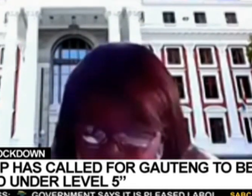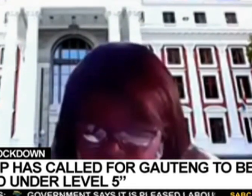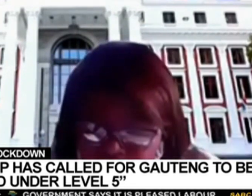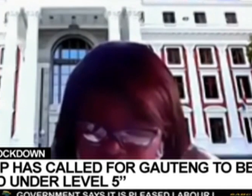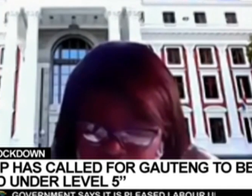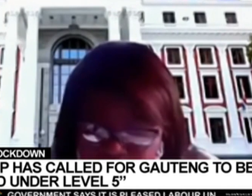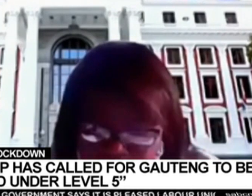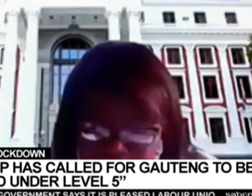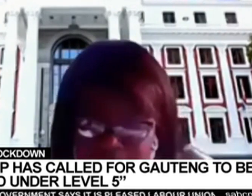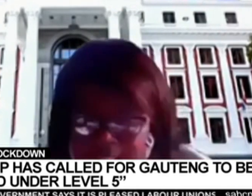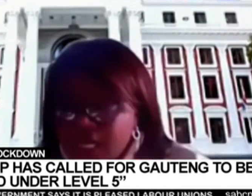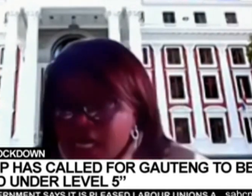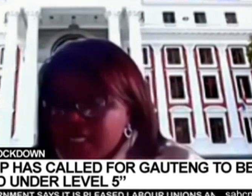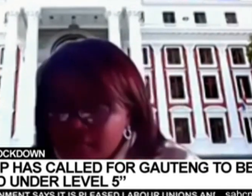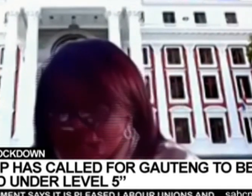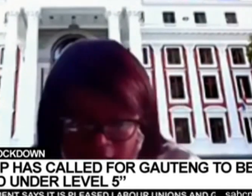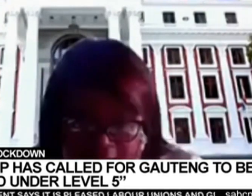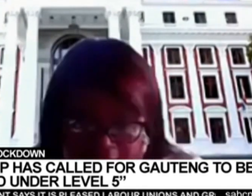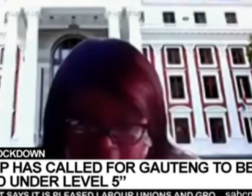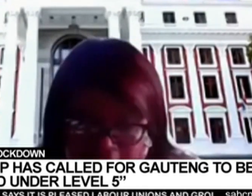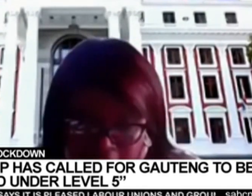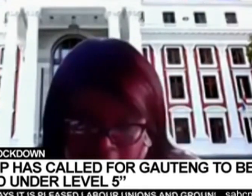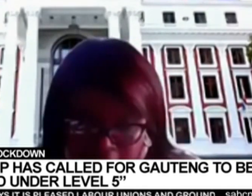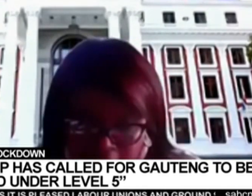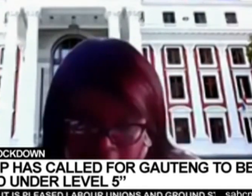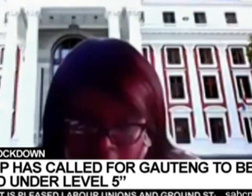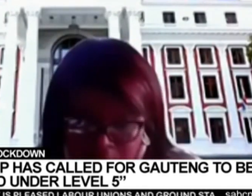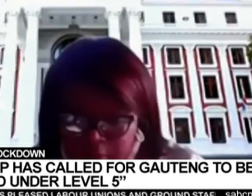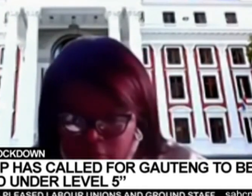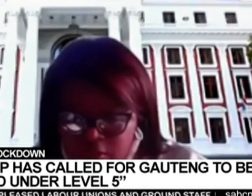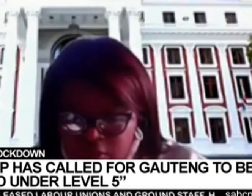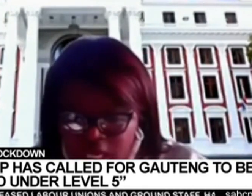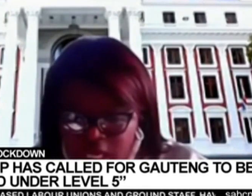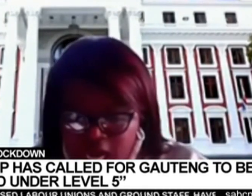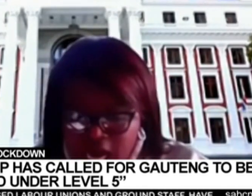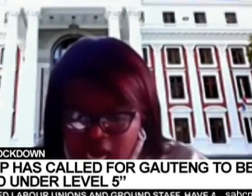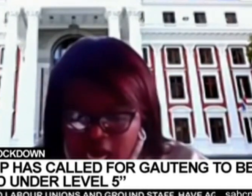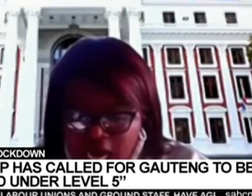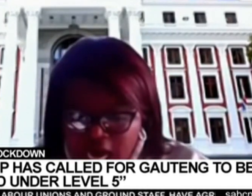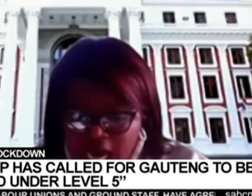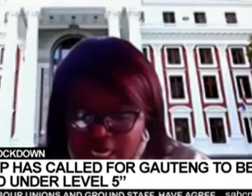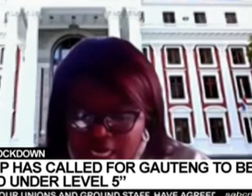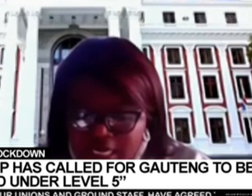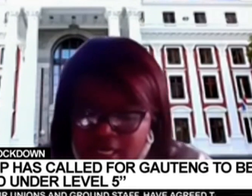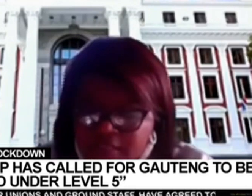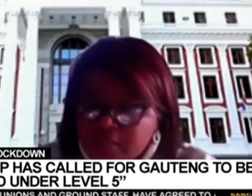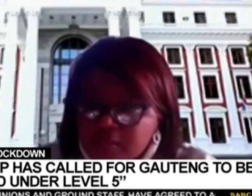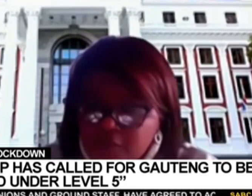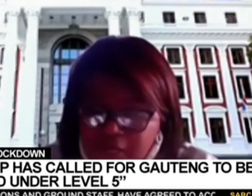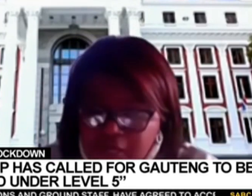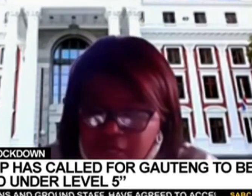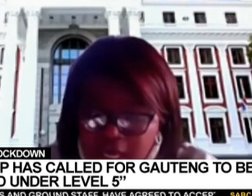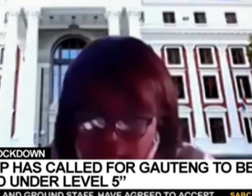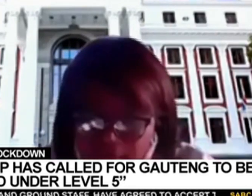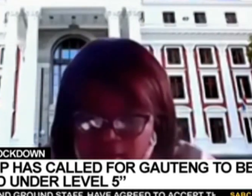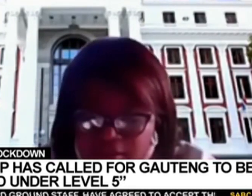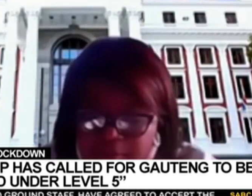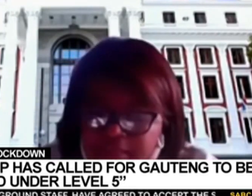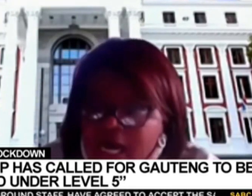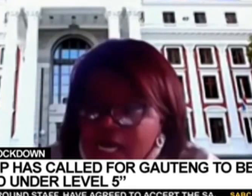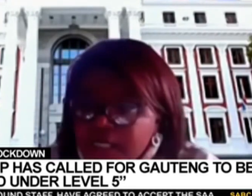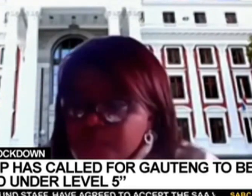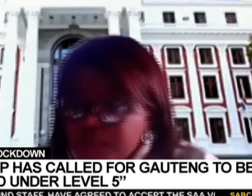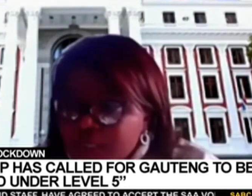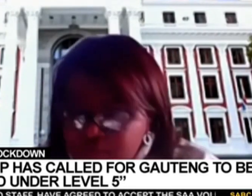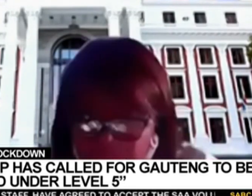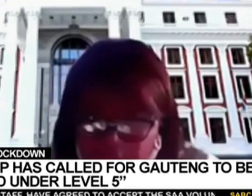morning to tend to the sick and dying, and in their commitment to the high ideals of care, they paid the